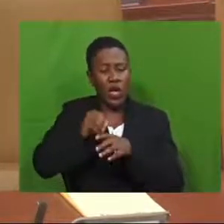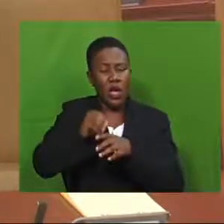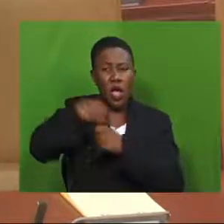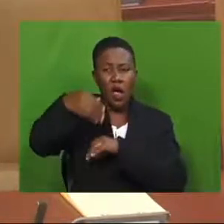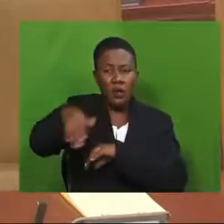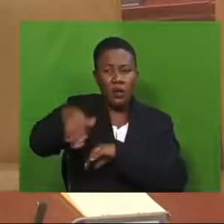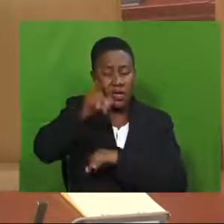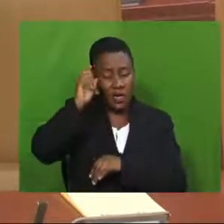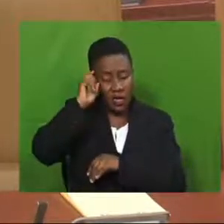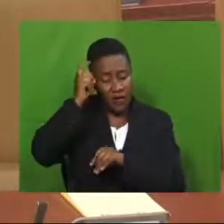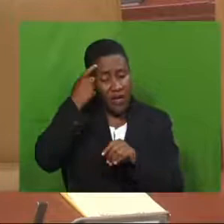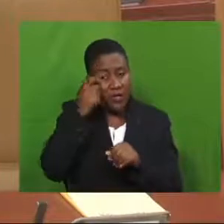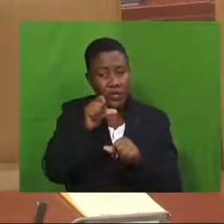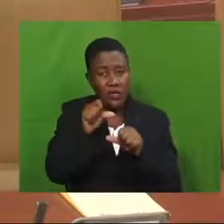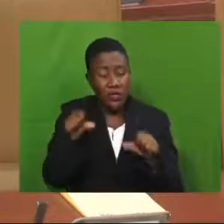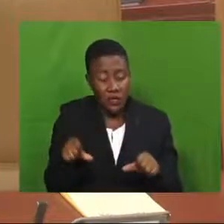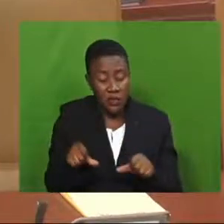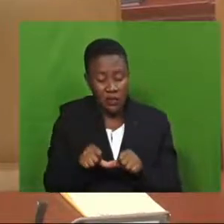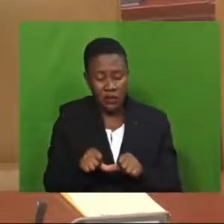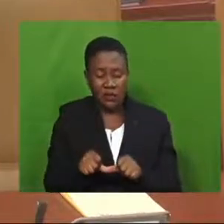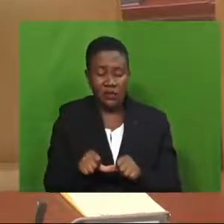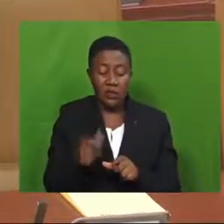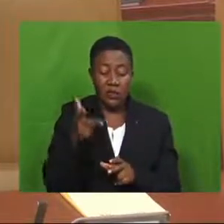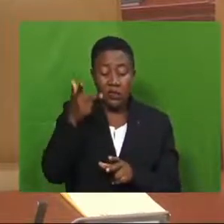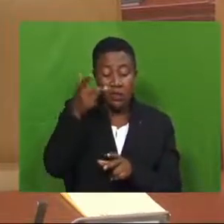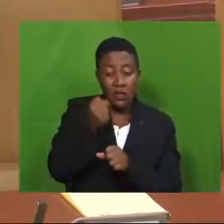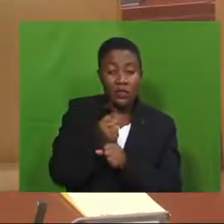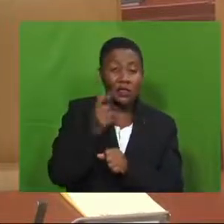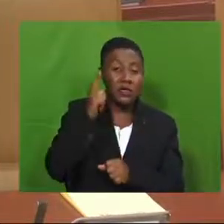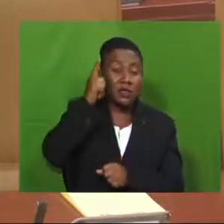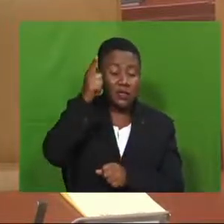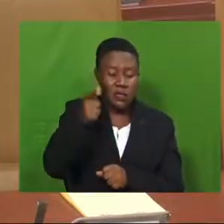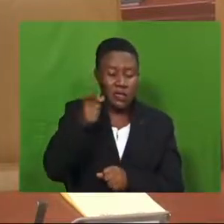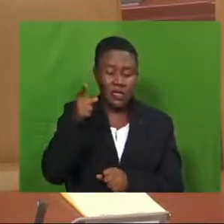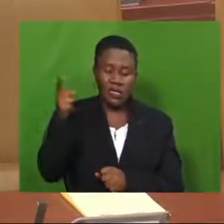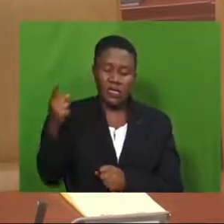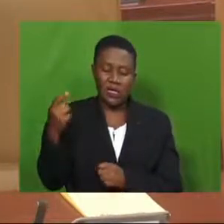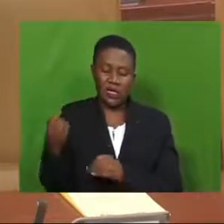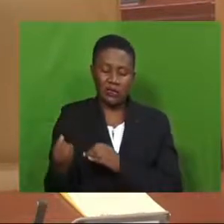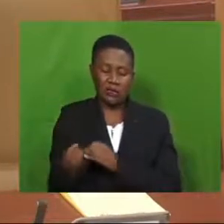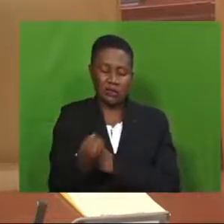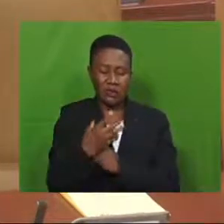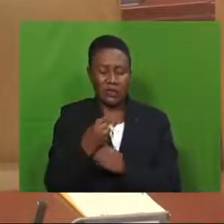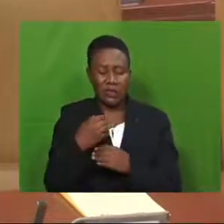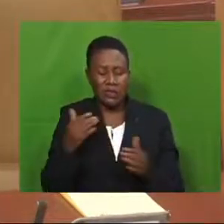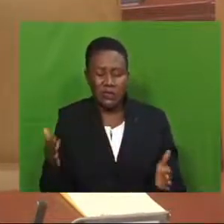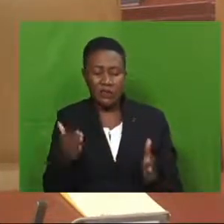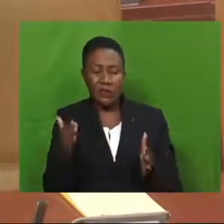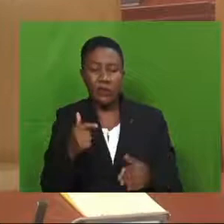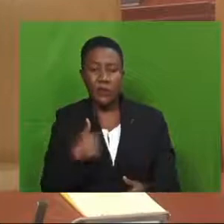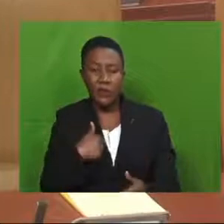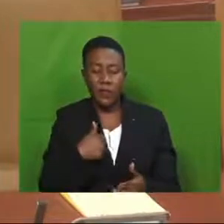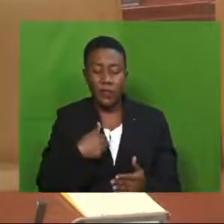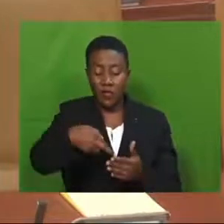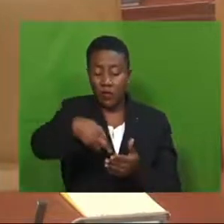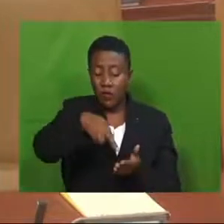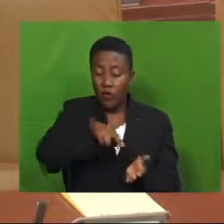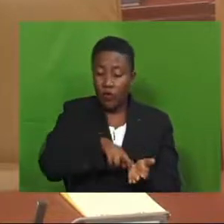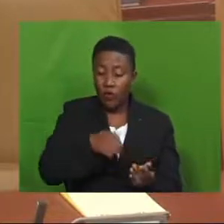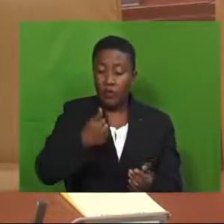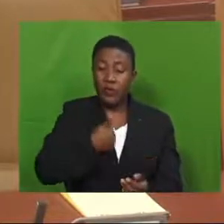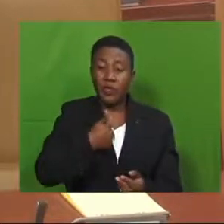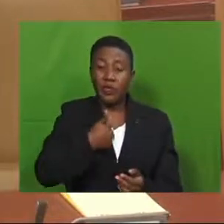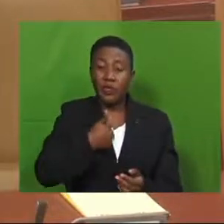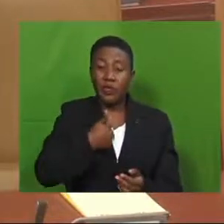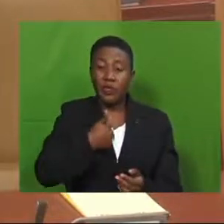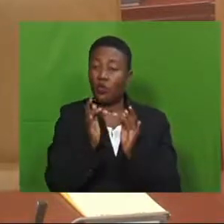circles. And 3 years later, indeed, he managed to convince me. I had registered my own consultancy, and